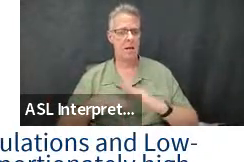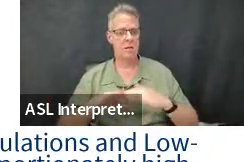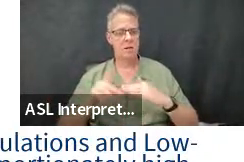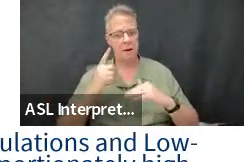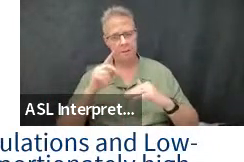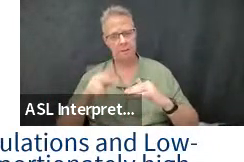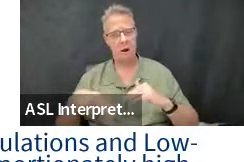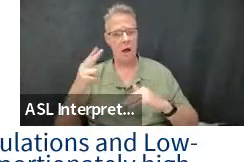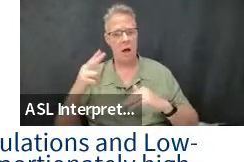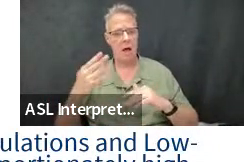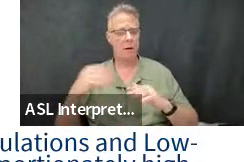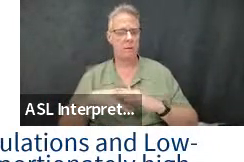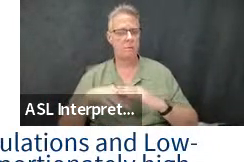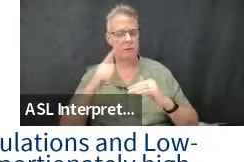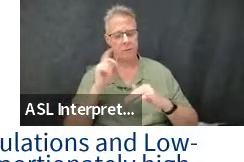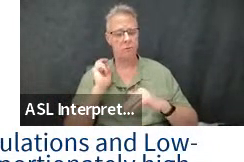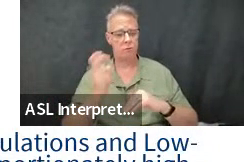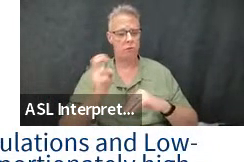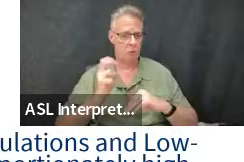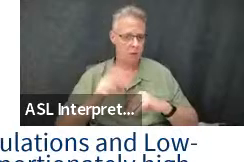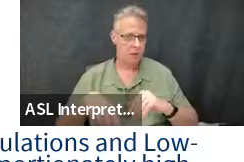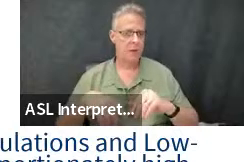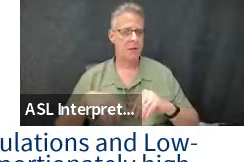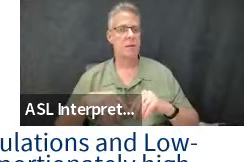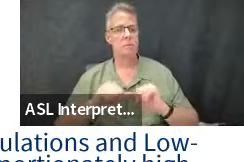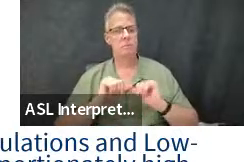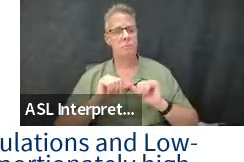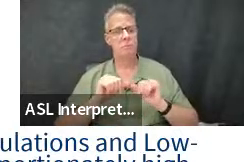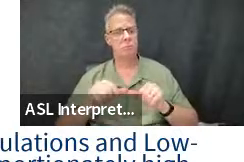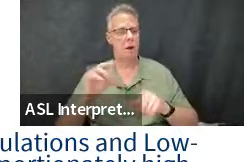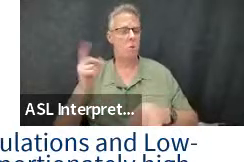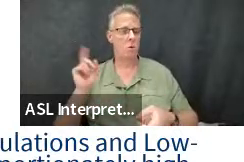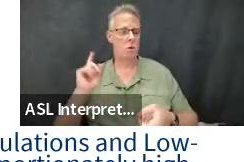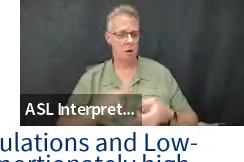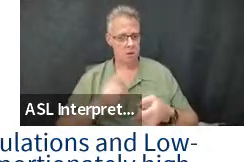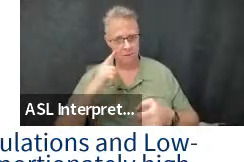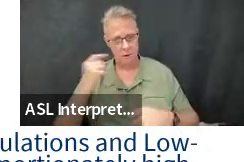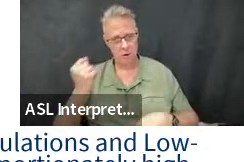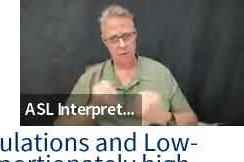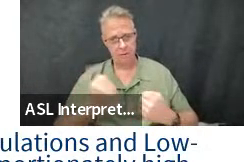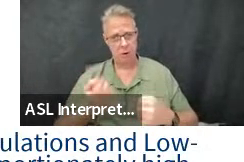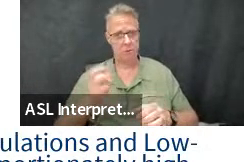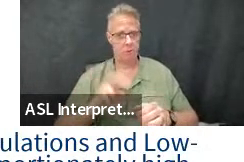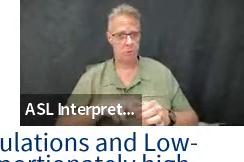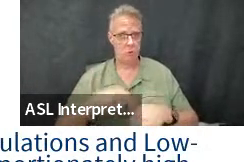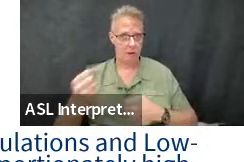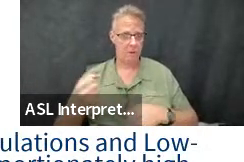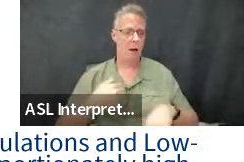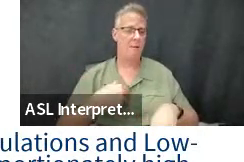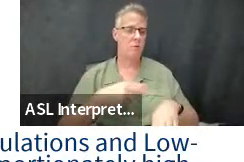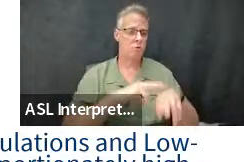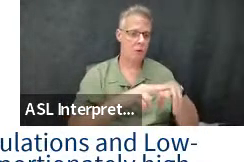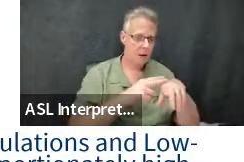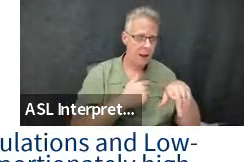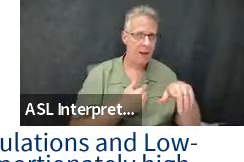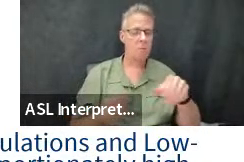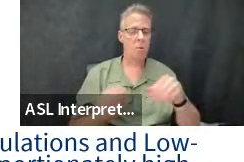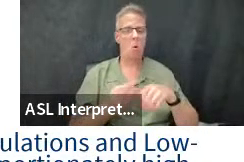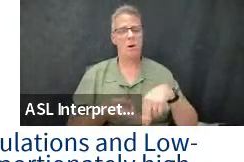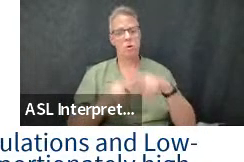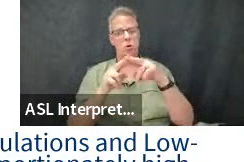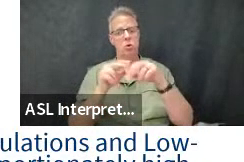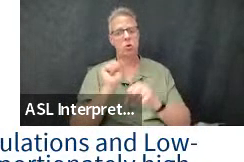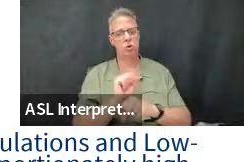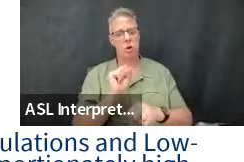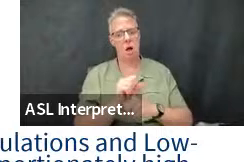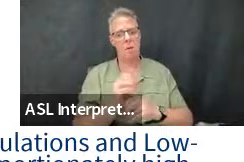capacity transit, active transportation, reductions in vehicle travel time, increased access to jobs